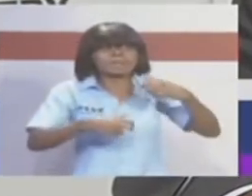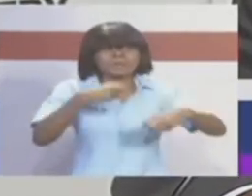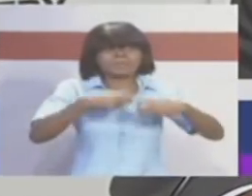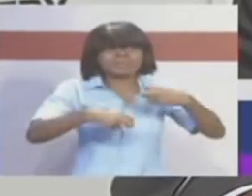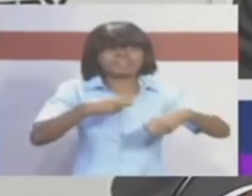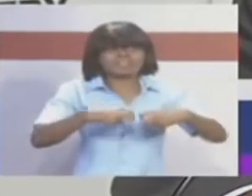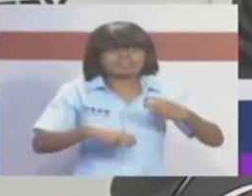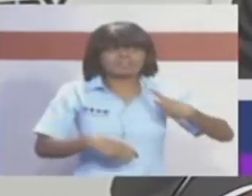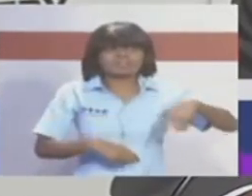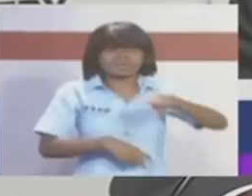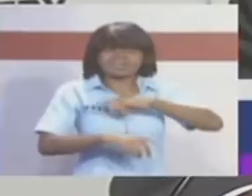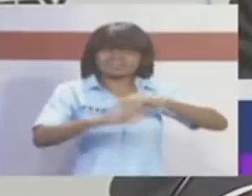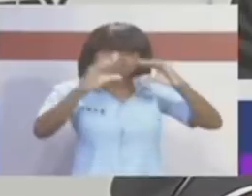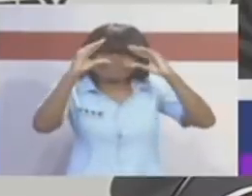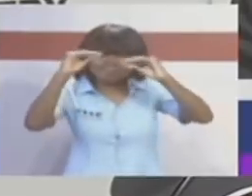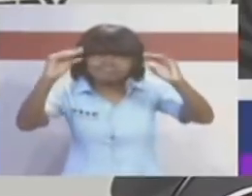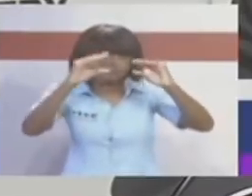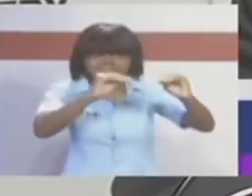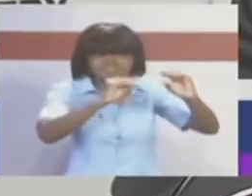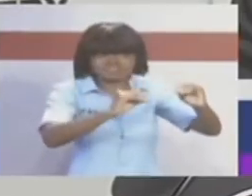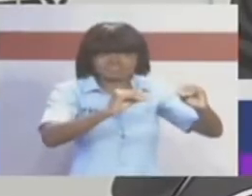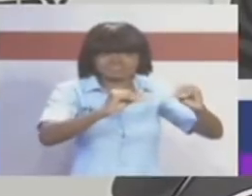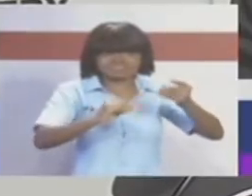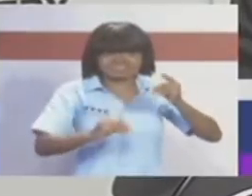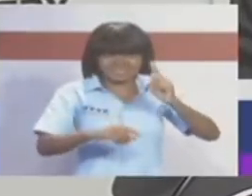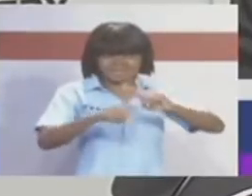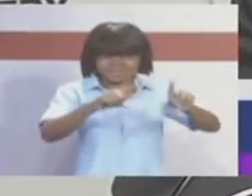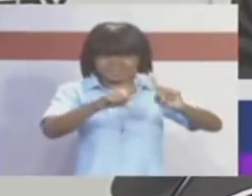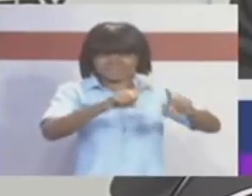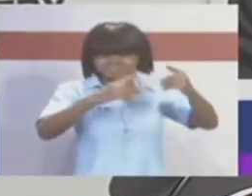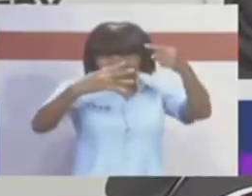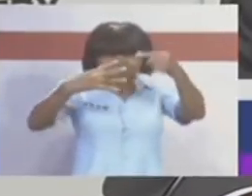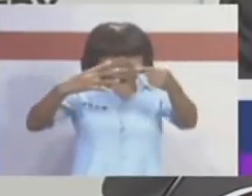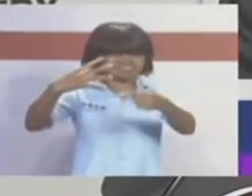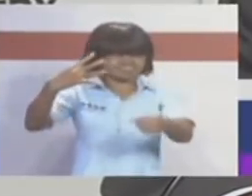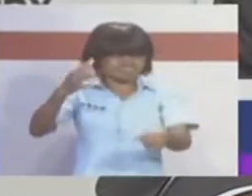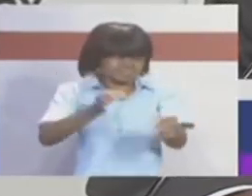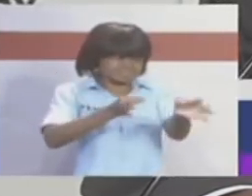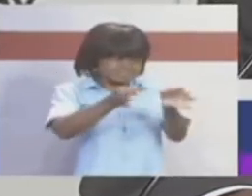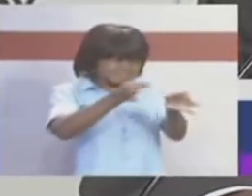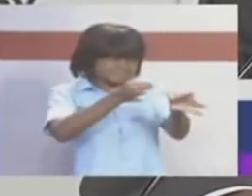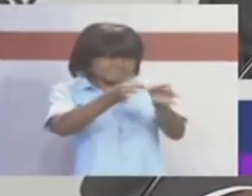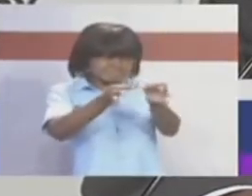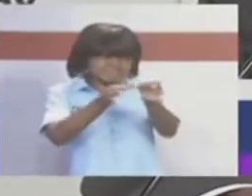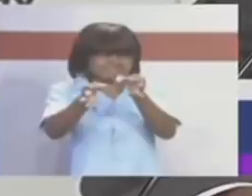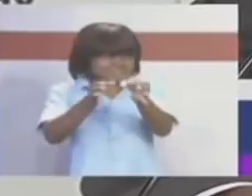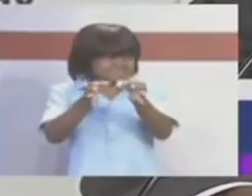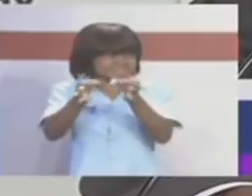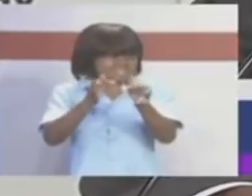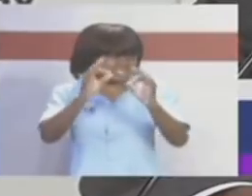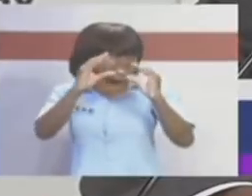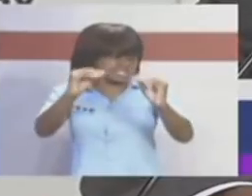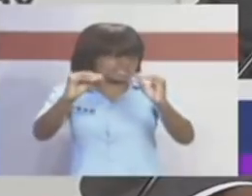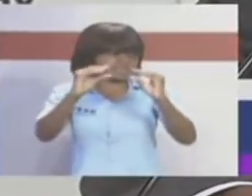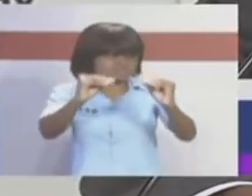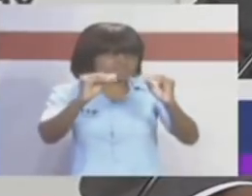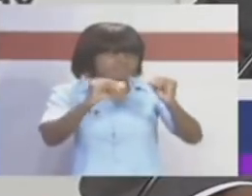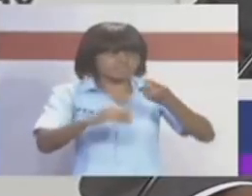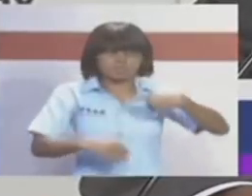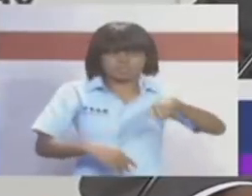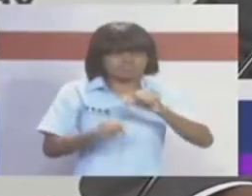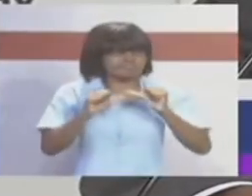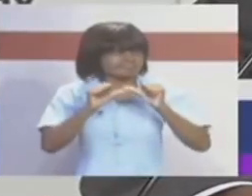meetings, virtually, sharing of literature, and we continue with the education process. In